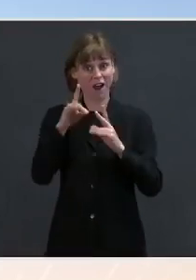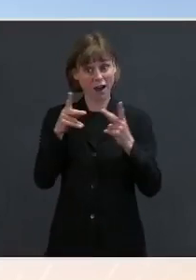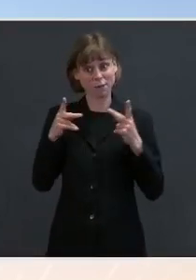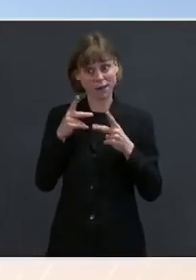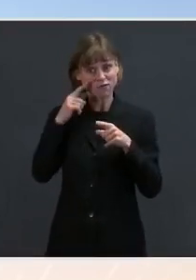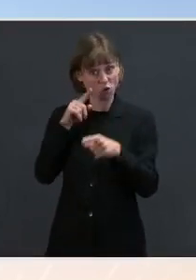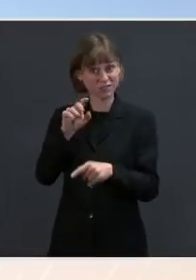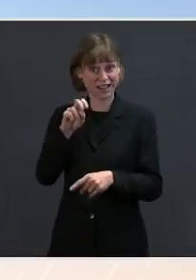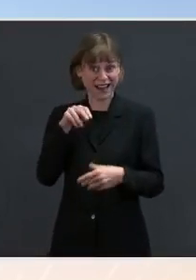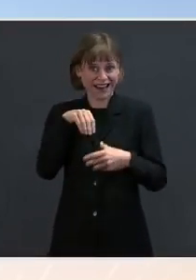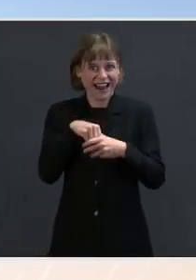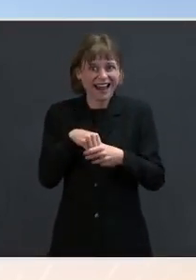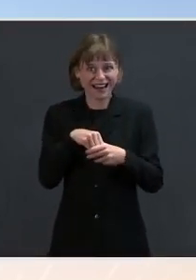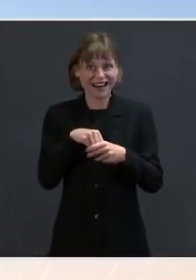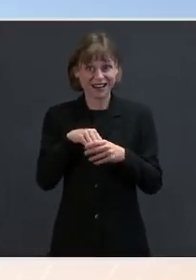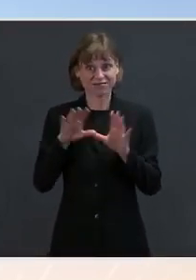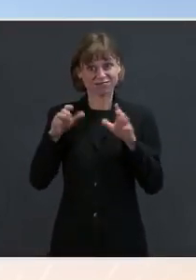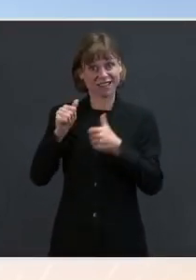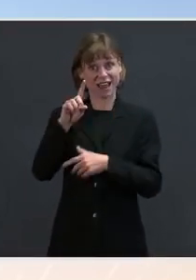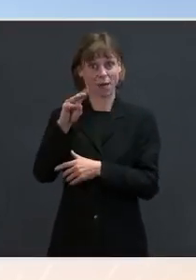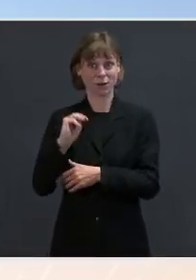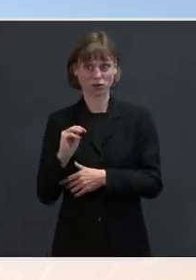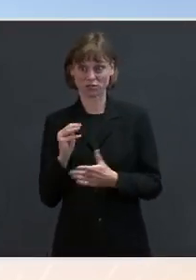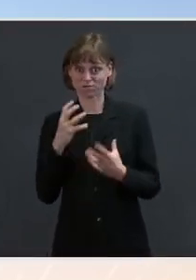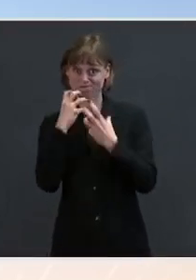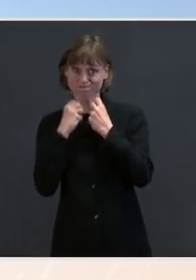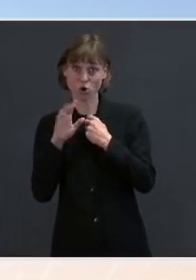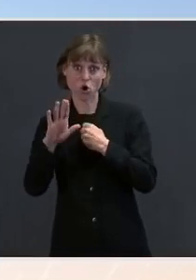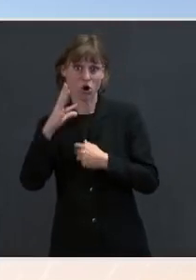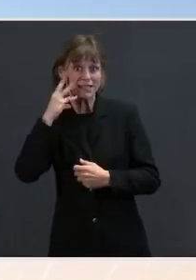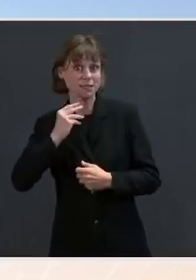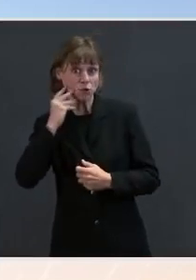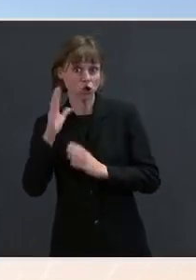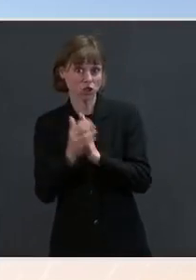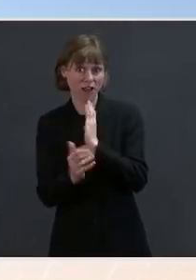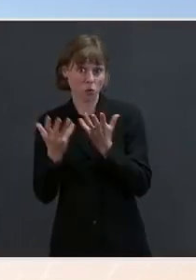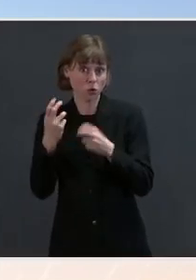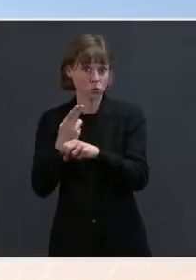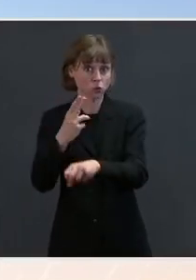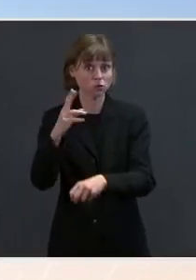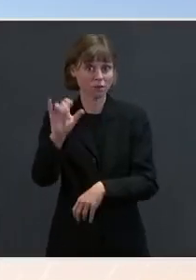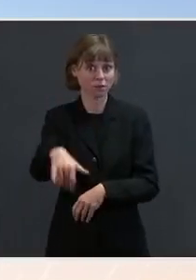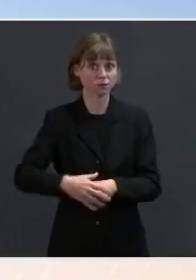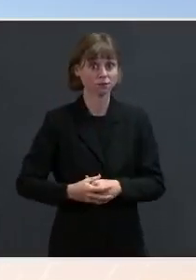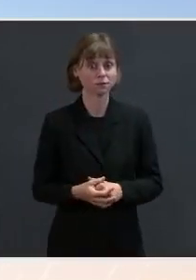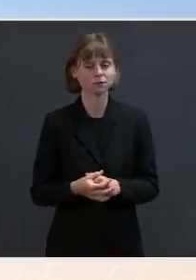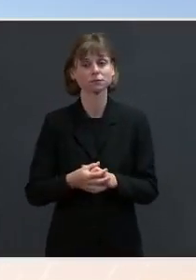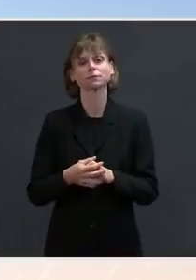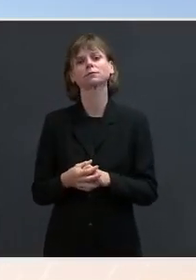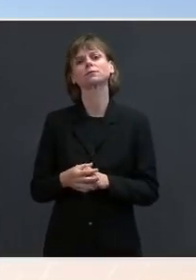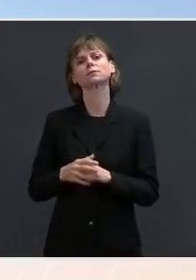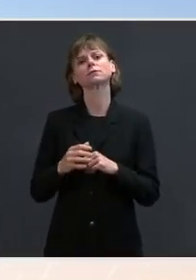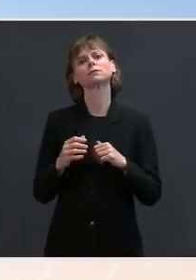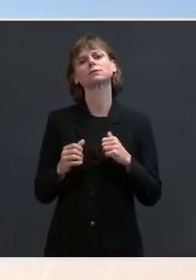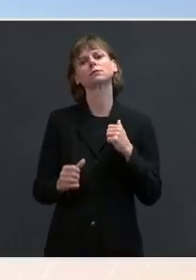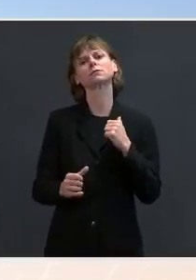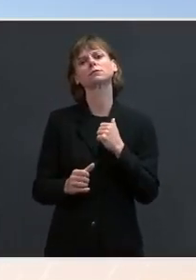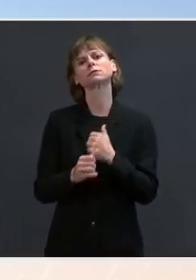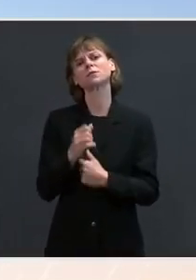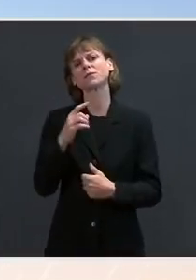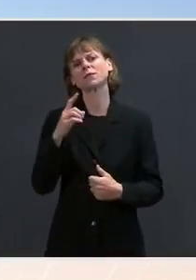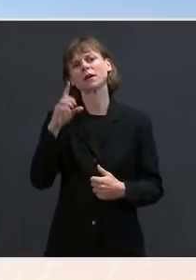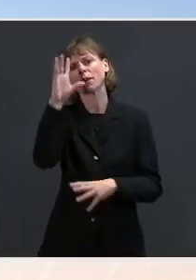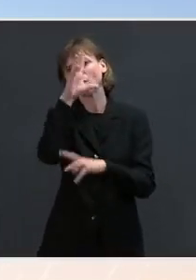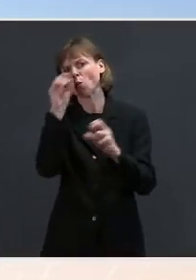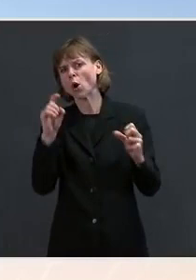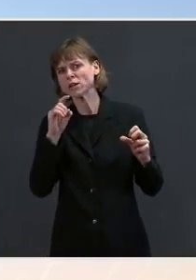her experience and her talents and is looking forward to utilizing it. And then the threats against the Capitol tomorrow, is the president monitoring those?